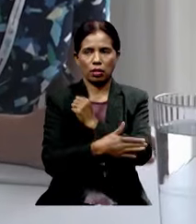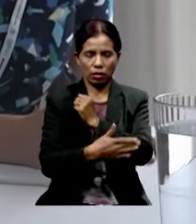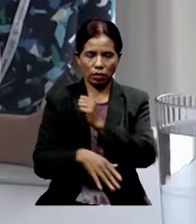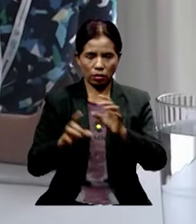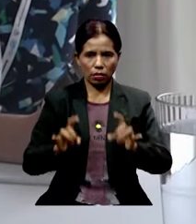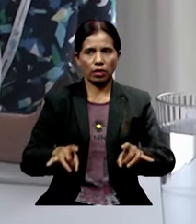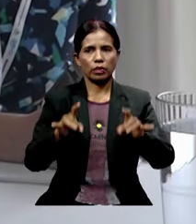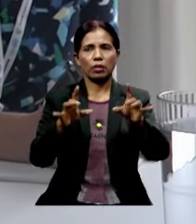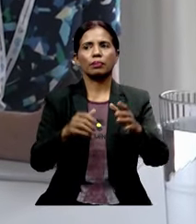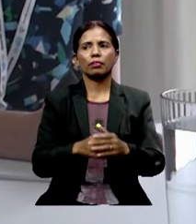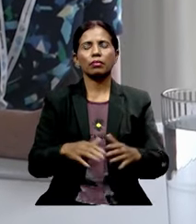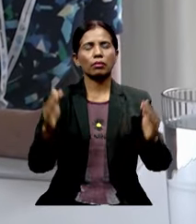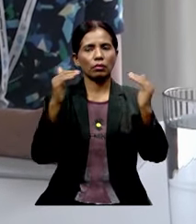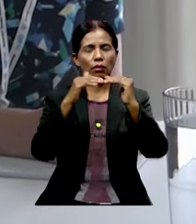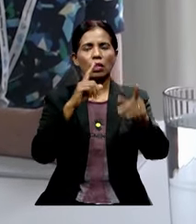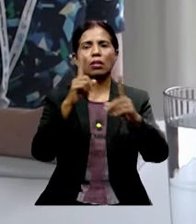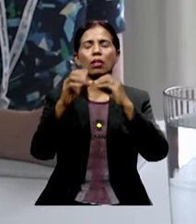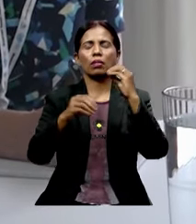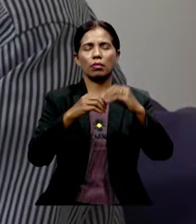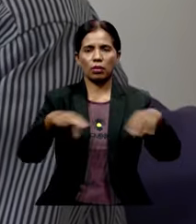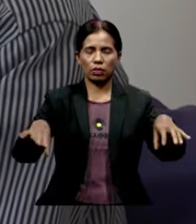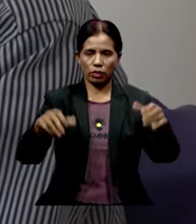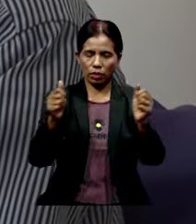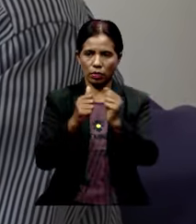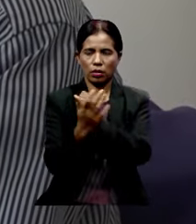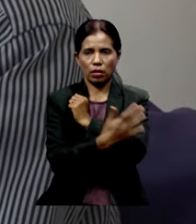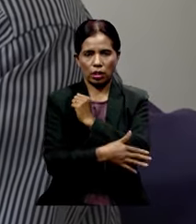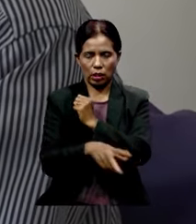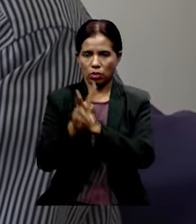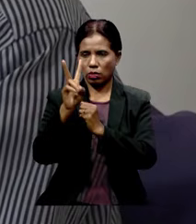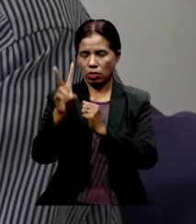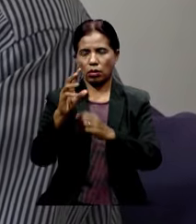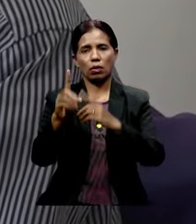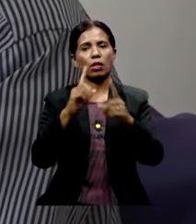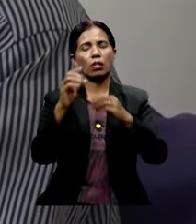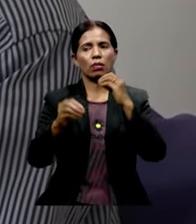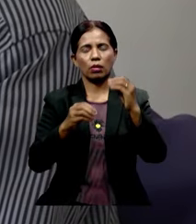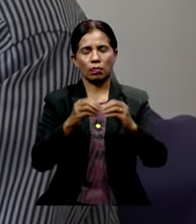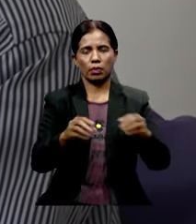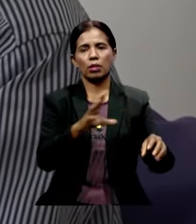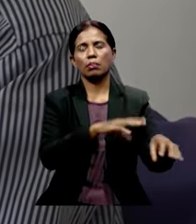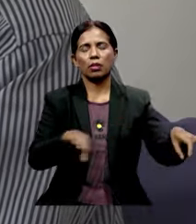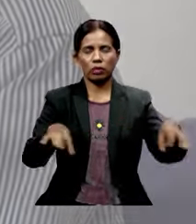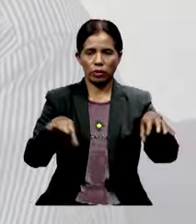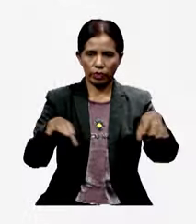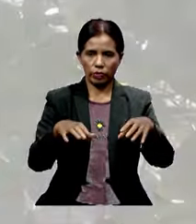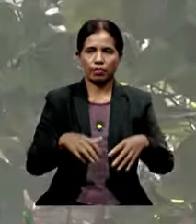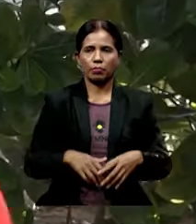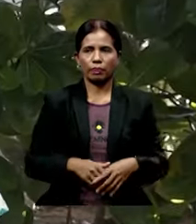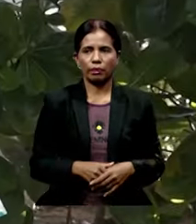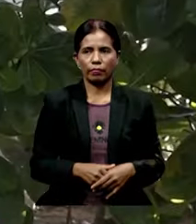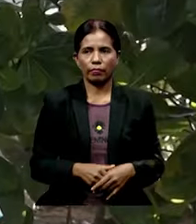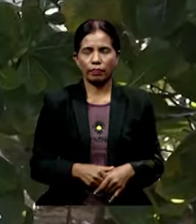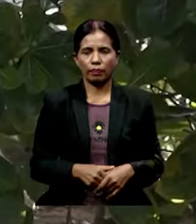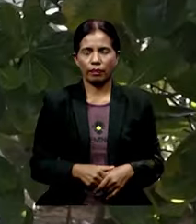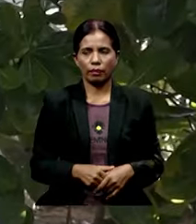Mas. E o encontro com a Liu Conaba, cooperação bilateral entre a nação rua, Liu Conaba, mobilidade laboral. Well,